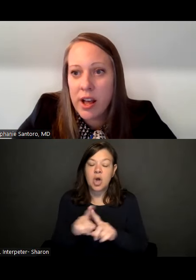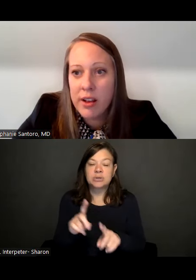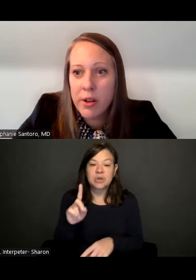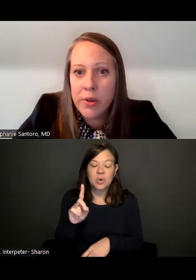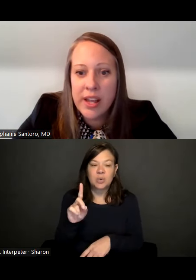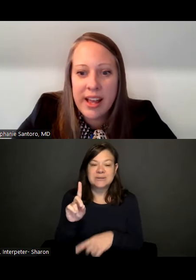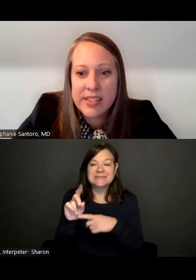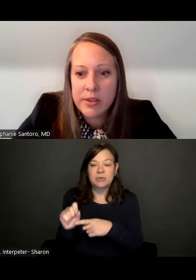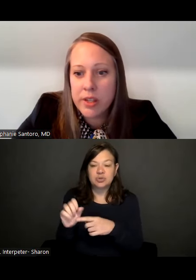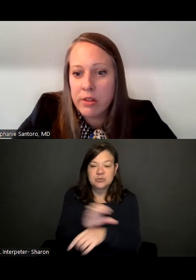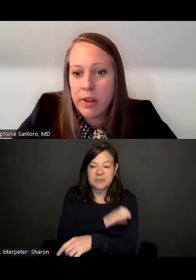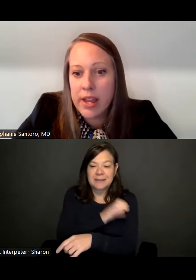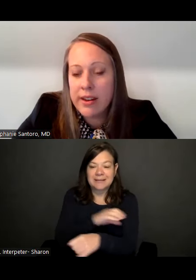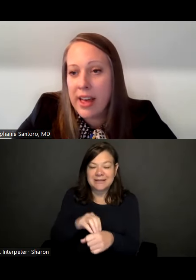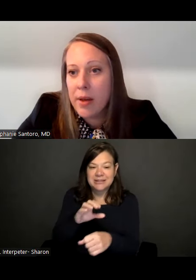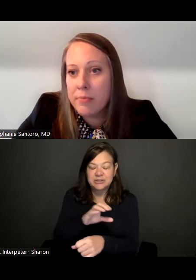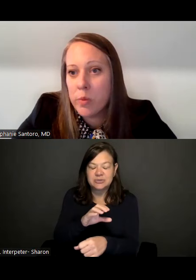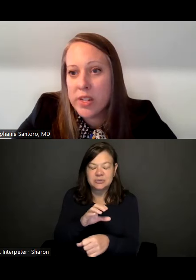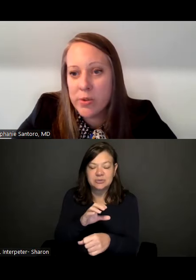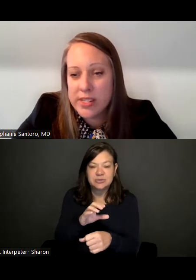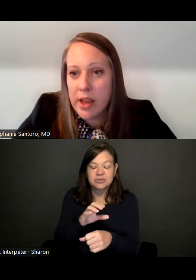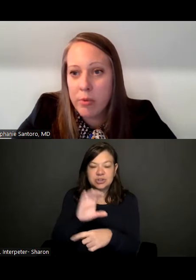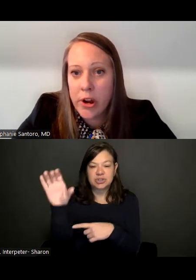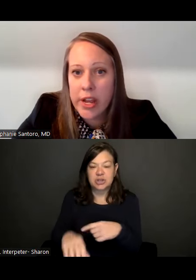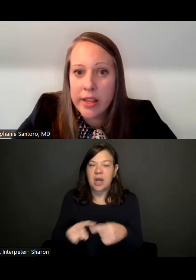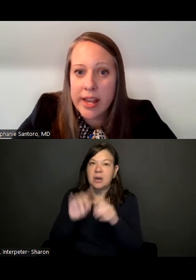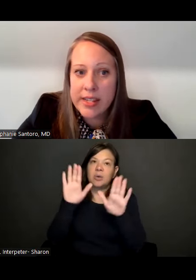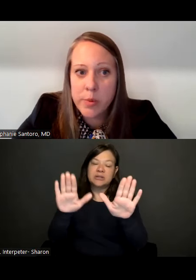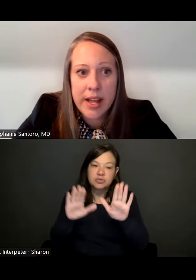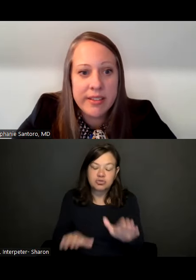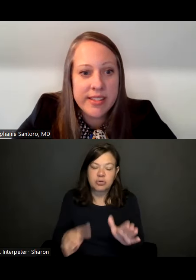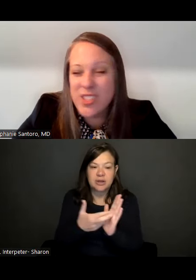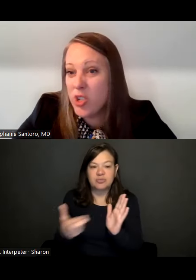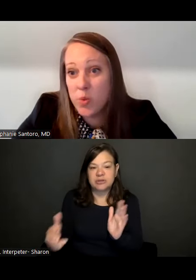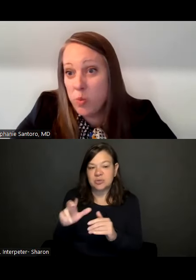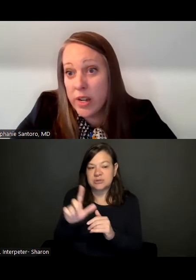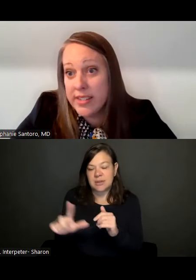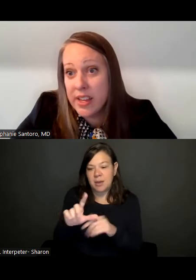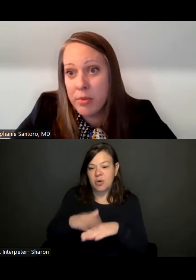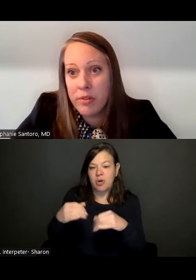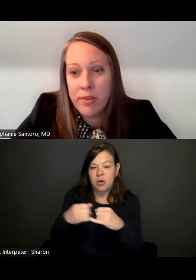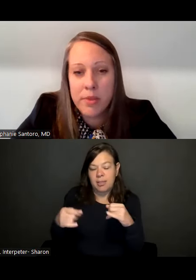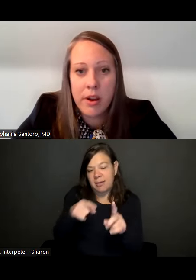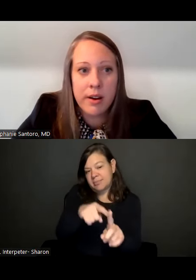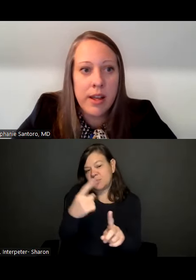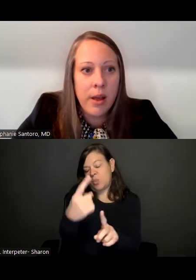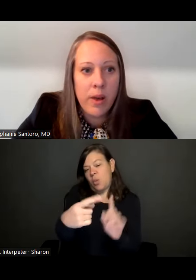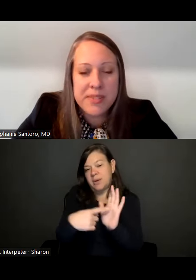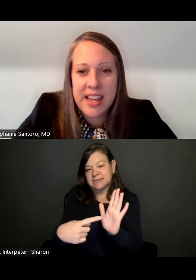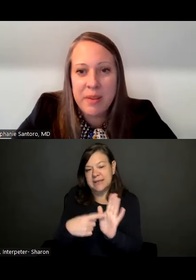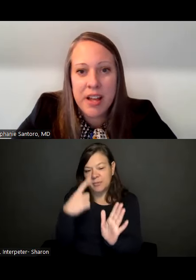in Chicago has a really great resource library online as well. This is just one example from